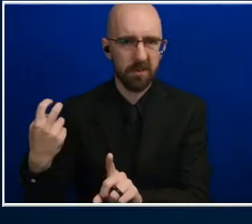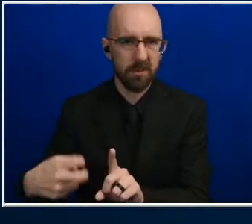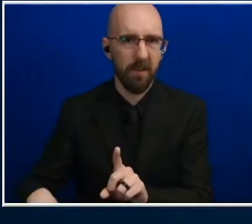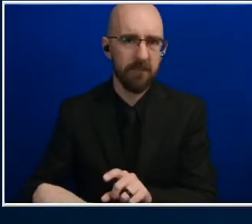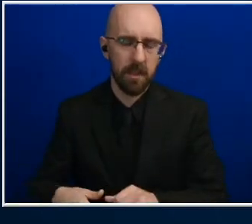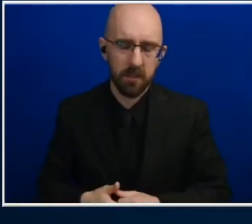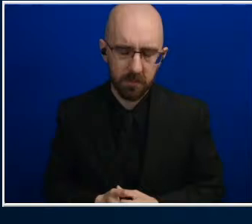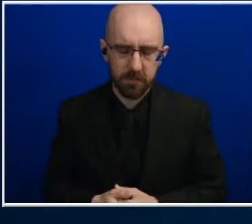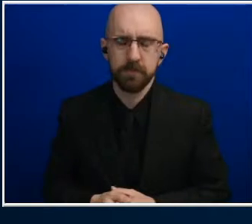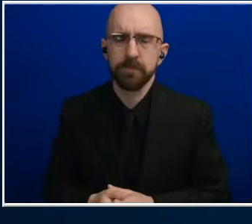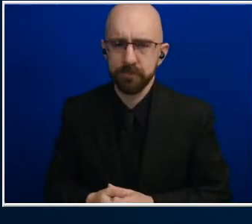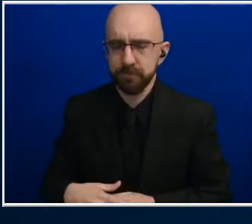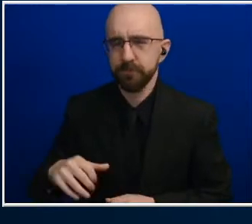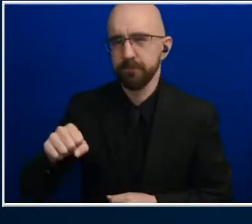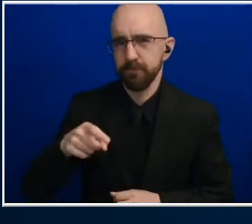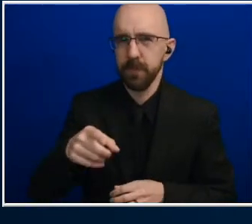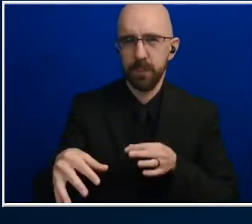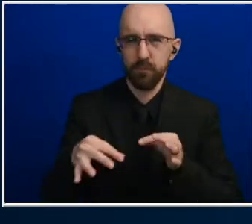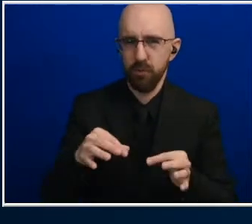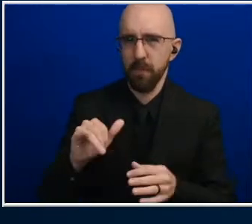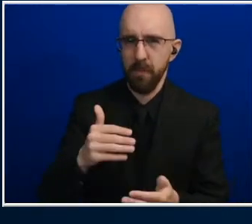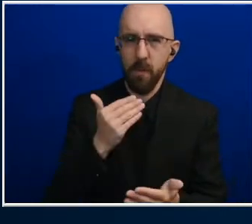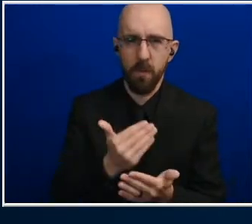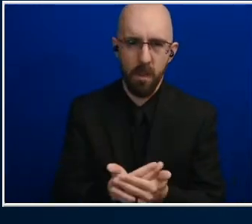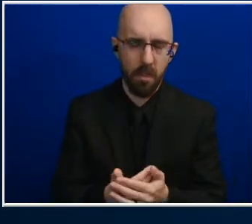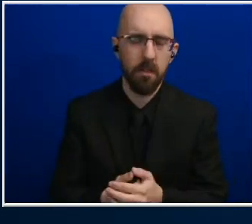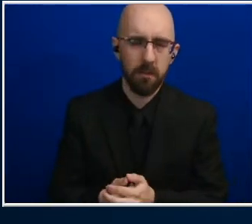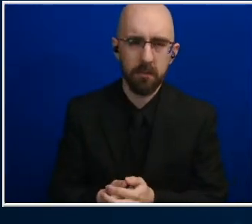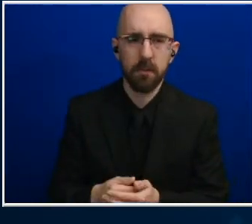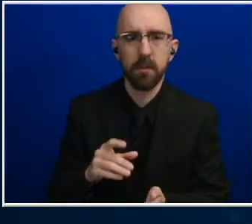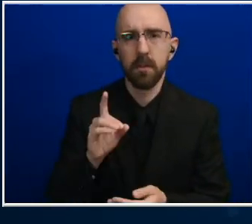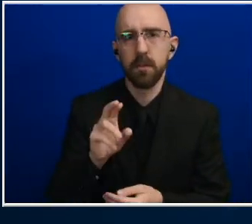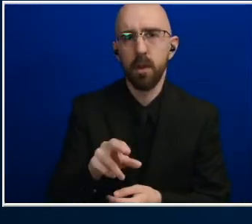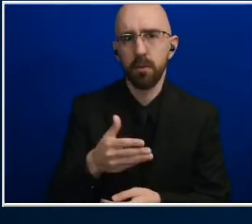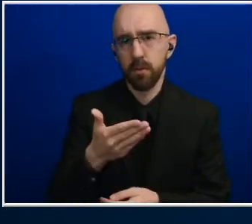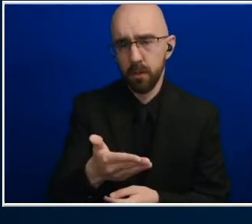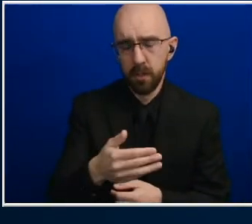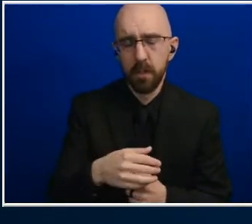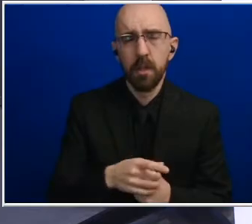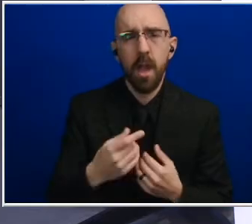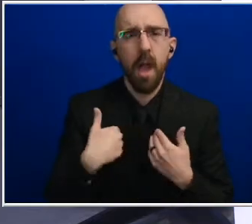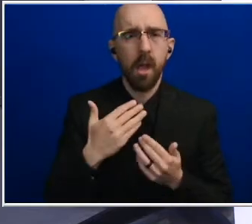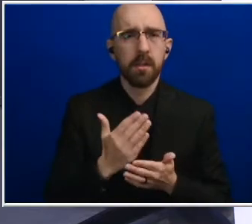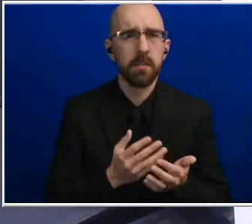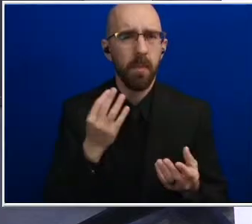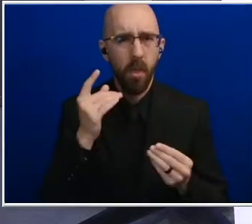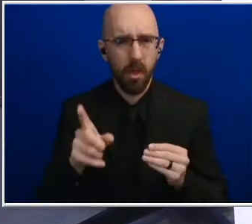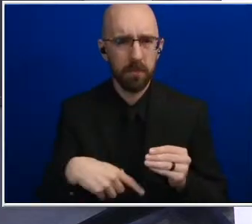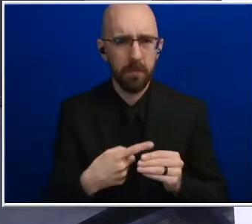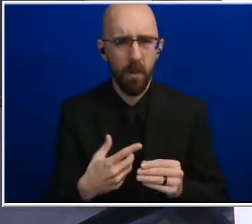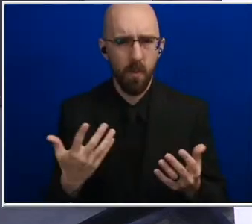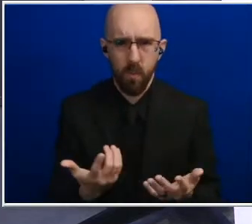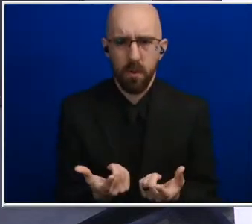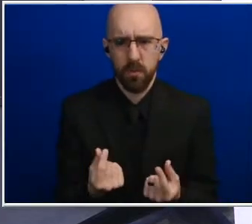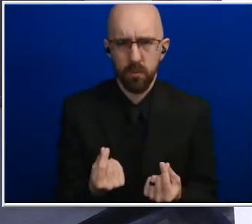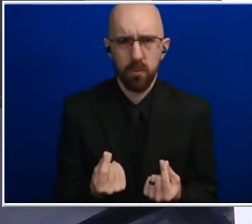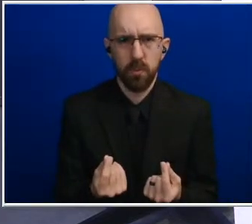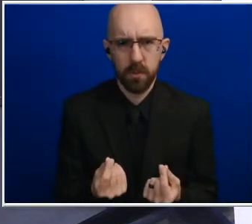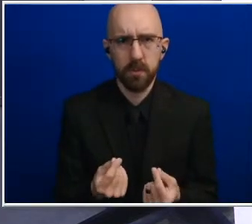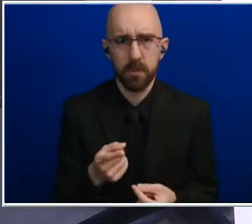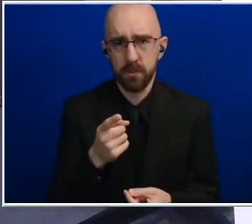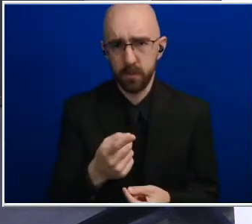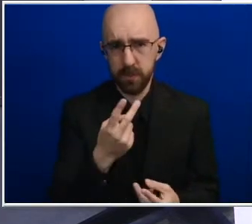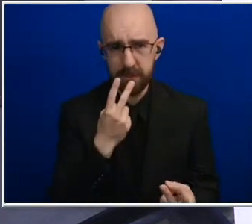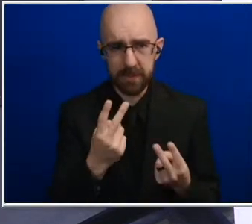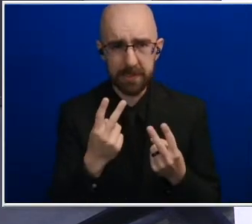you described that really well. And Dr. Swanson, you had some thoughts there about what to do, but are you seeing a